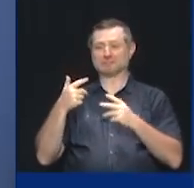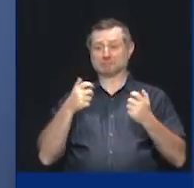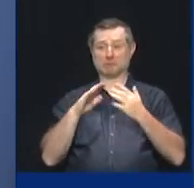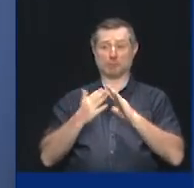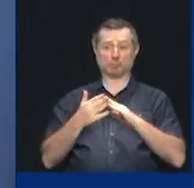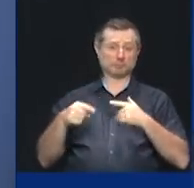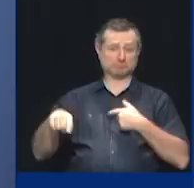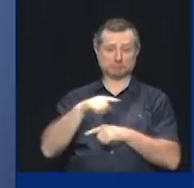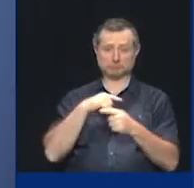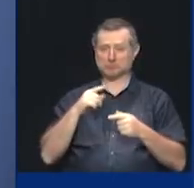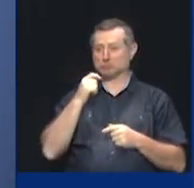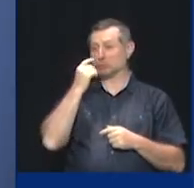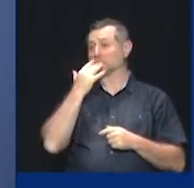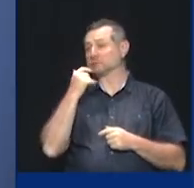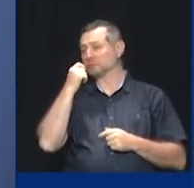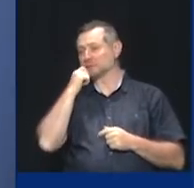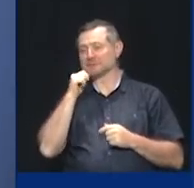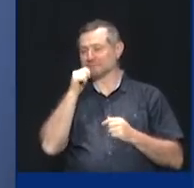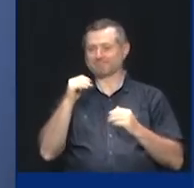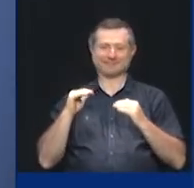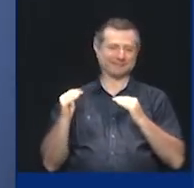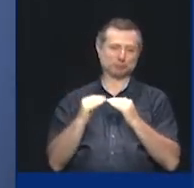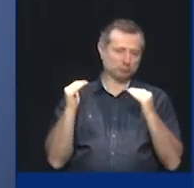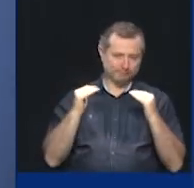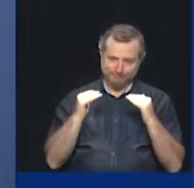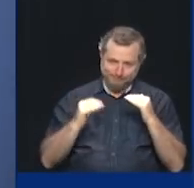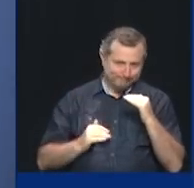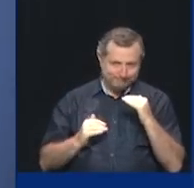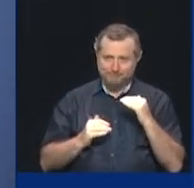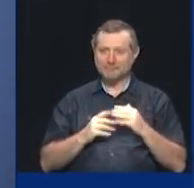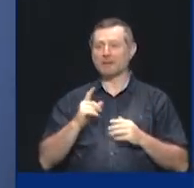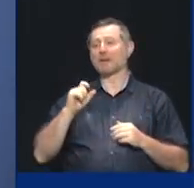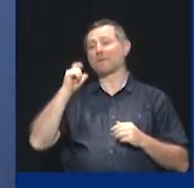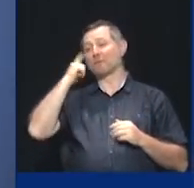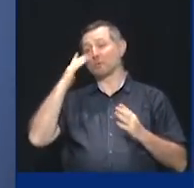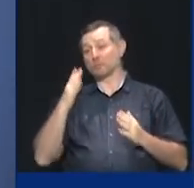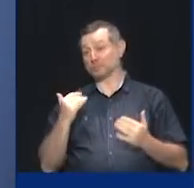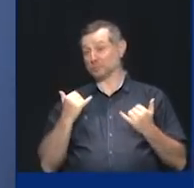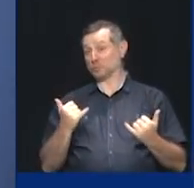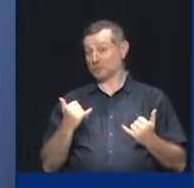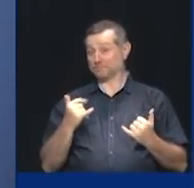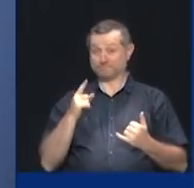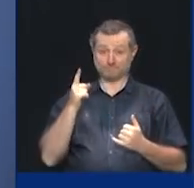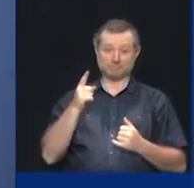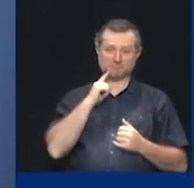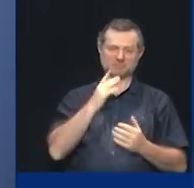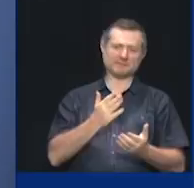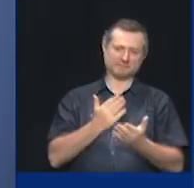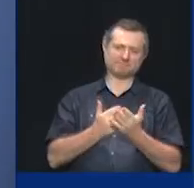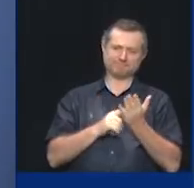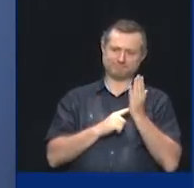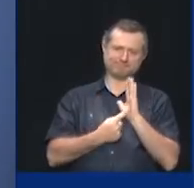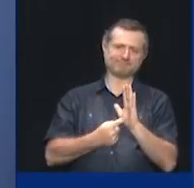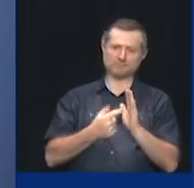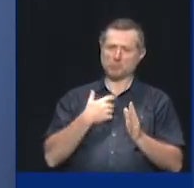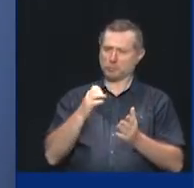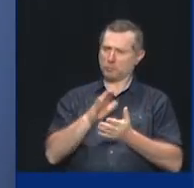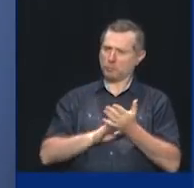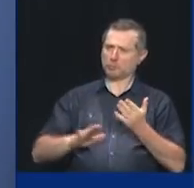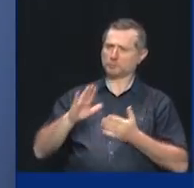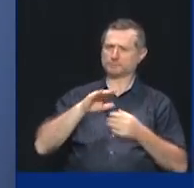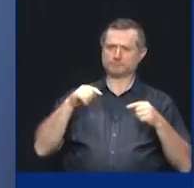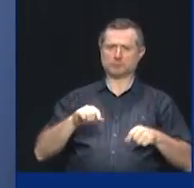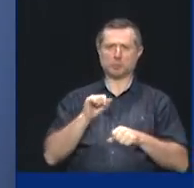gain the community's trust. The governor's presence today is further validation of John Jay's work to promote safety, justice,